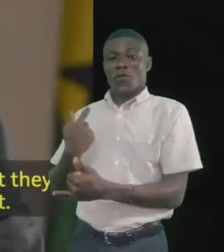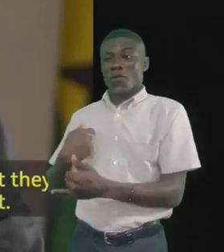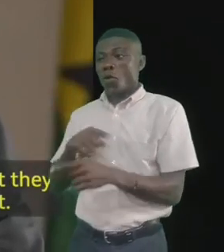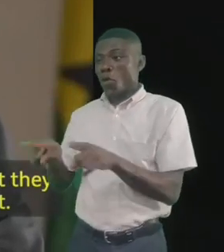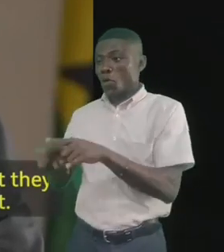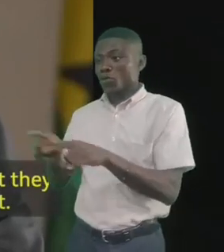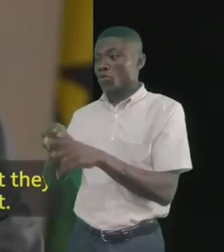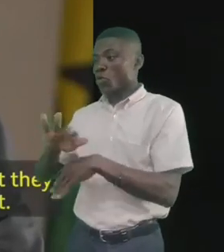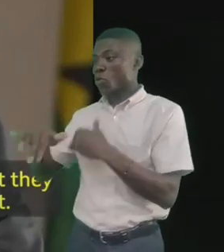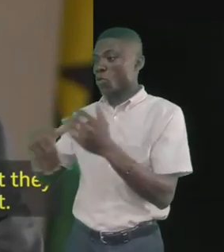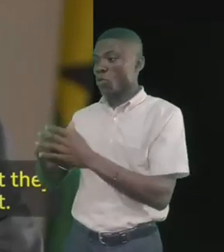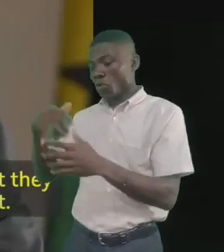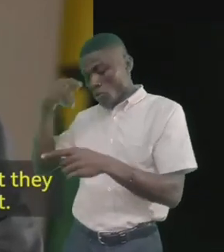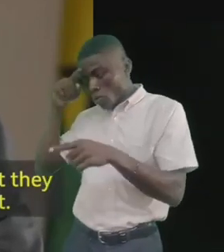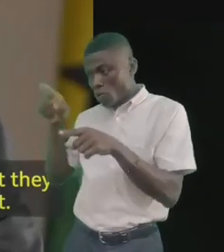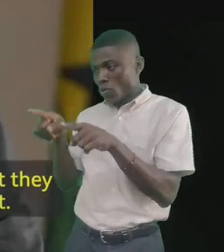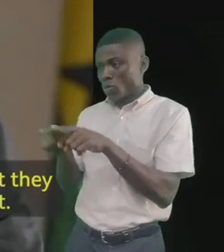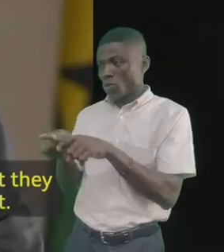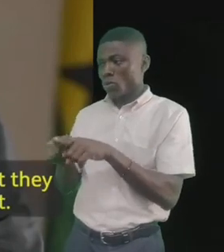that they also come into